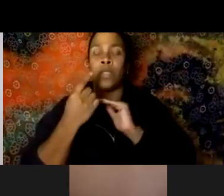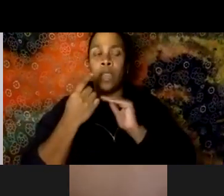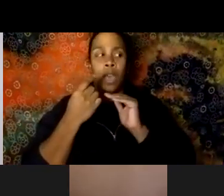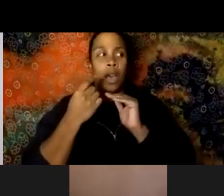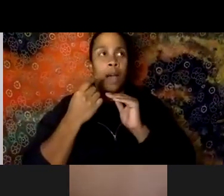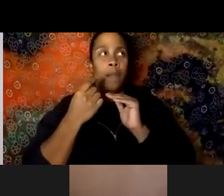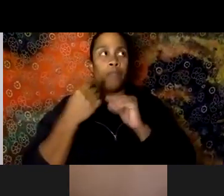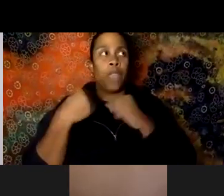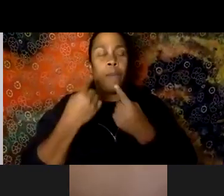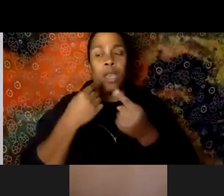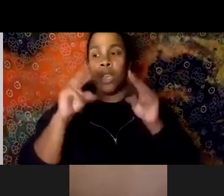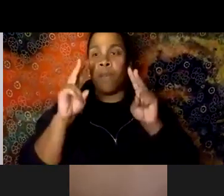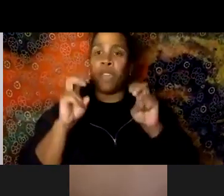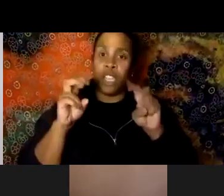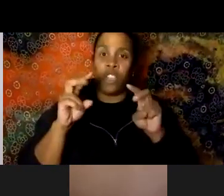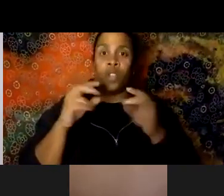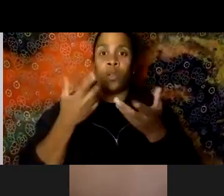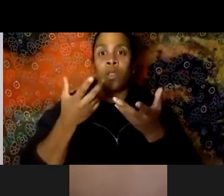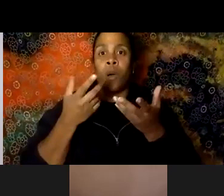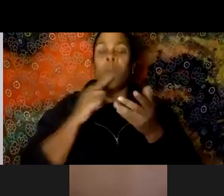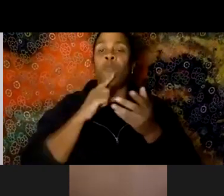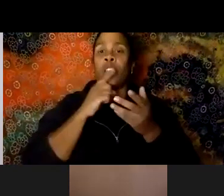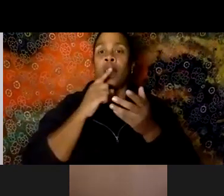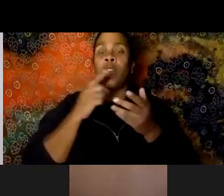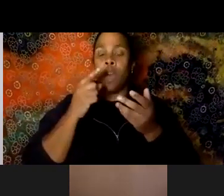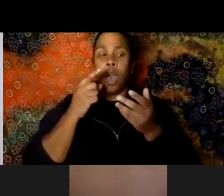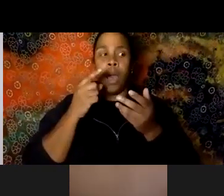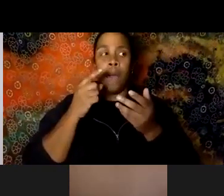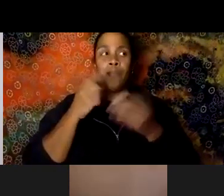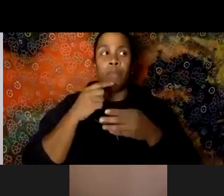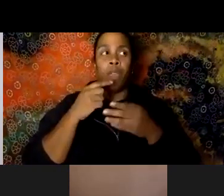always been an issue. And so I'm really